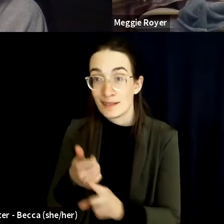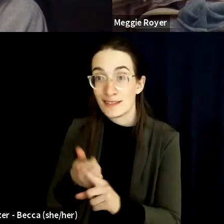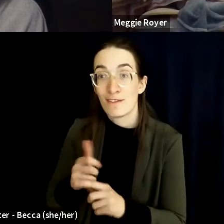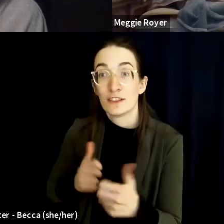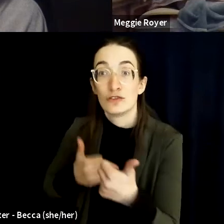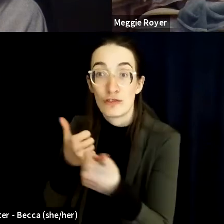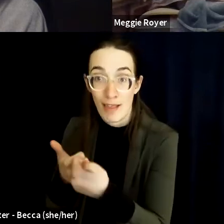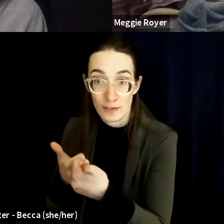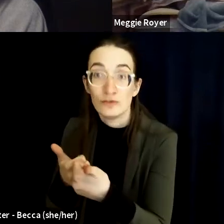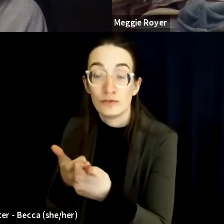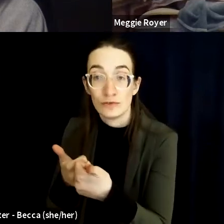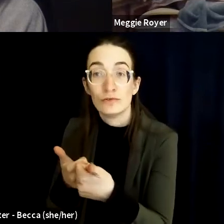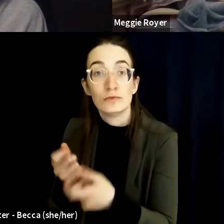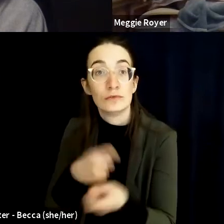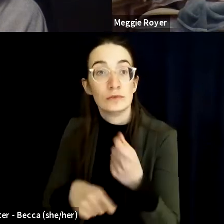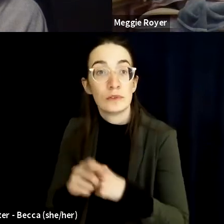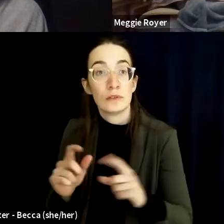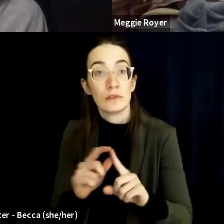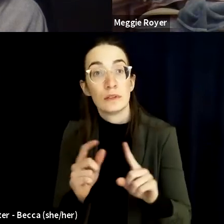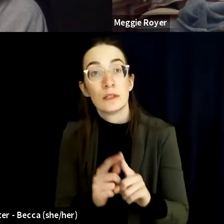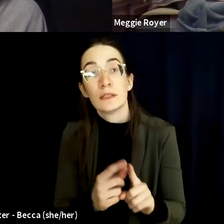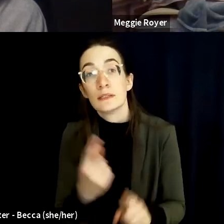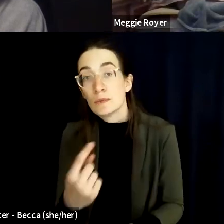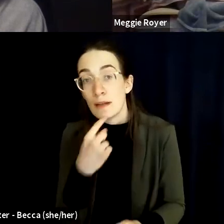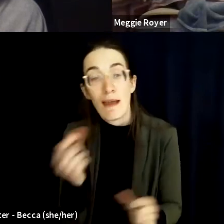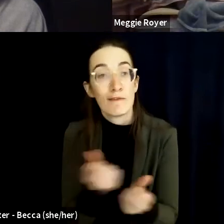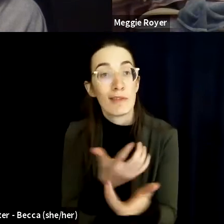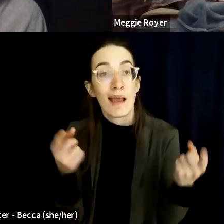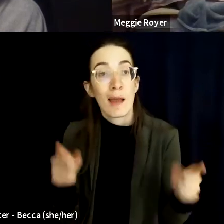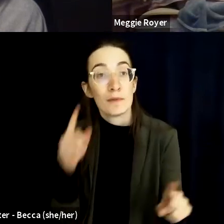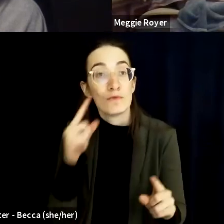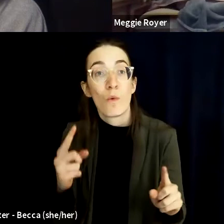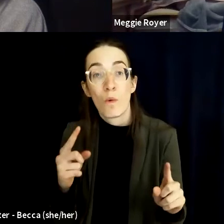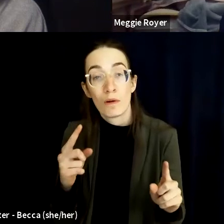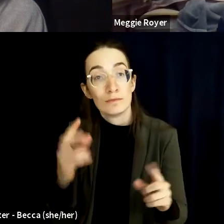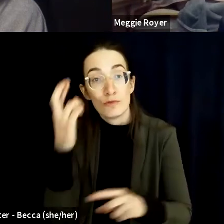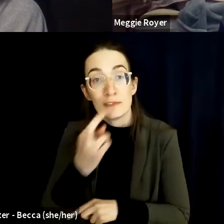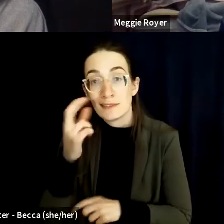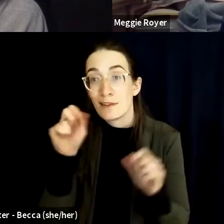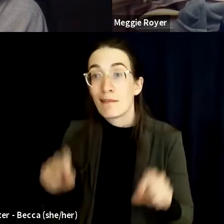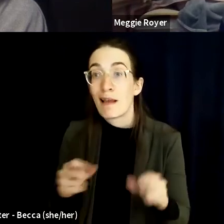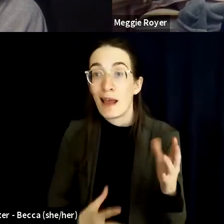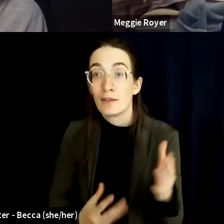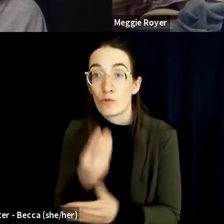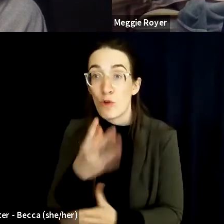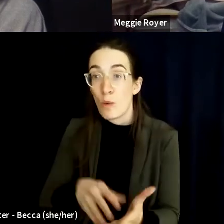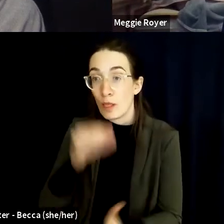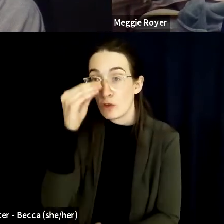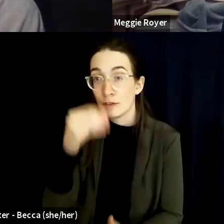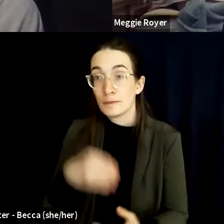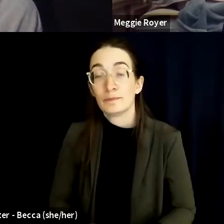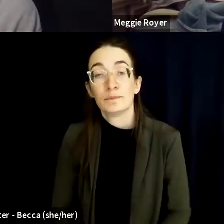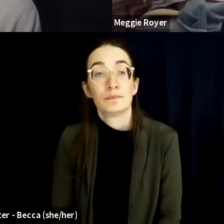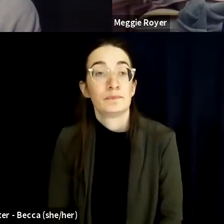challenge. Someone else said, everything happens for a reason, you can learn and grow from it. So we also wanted to talk